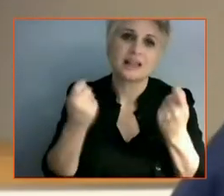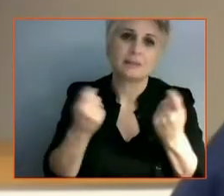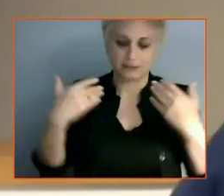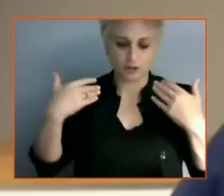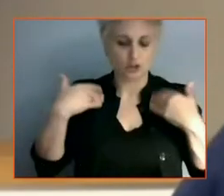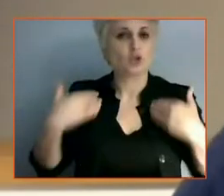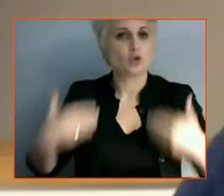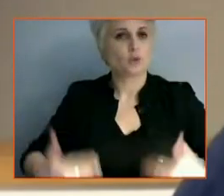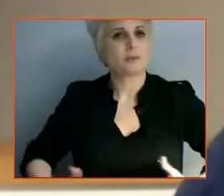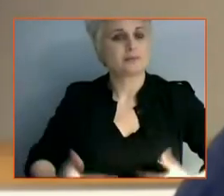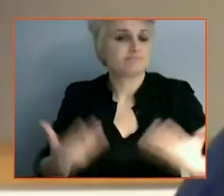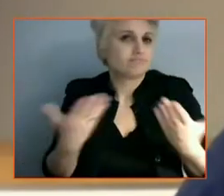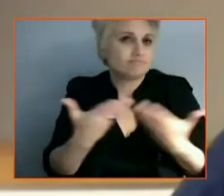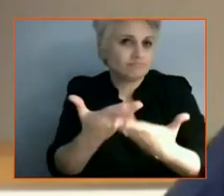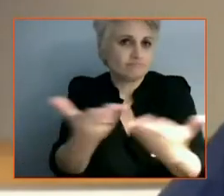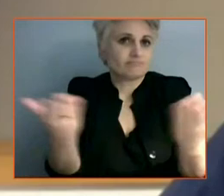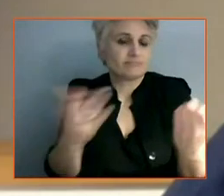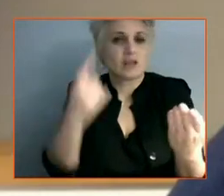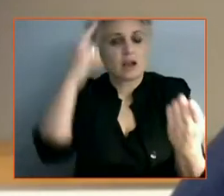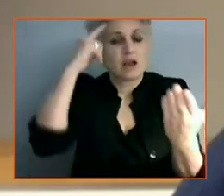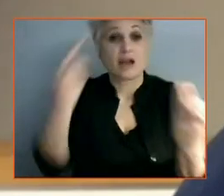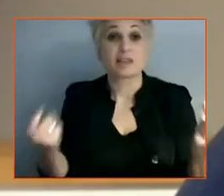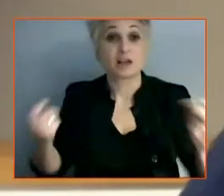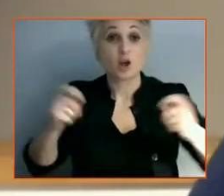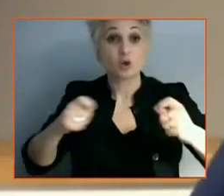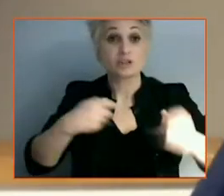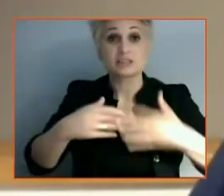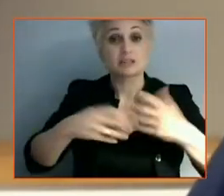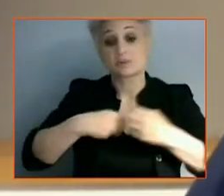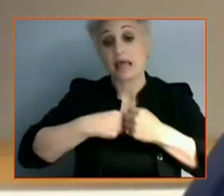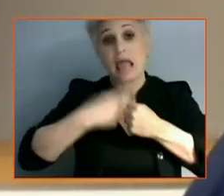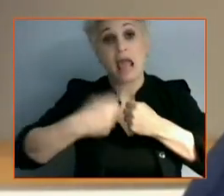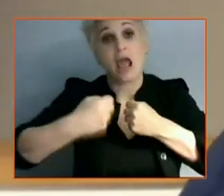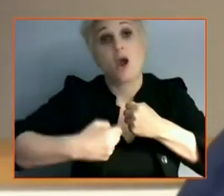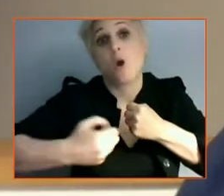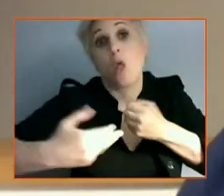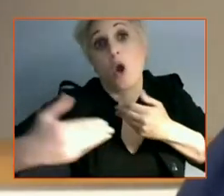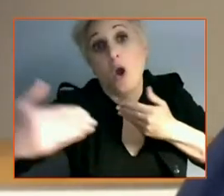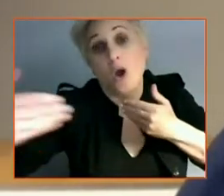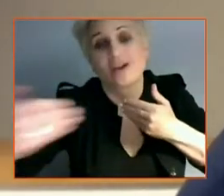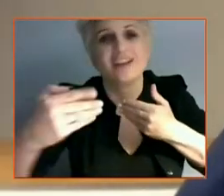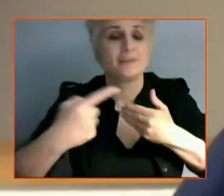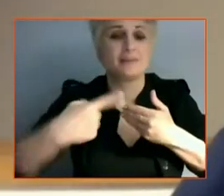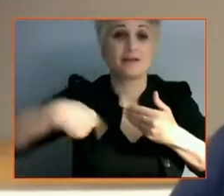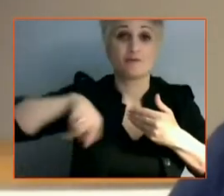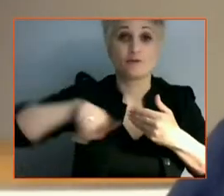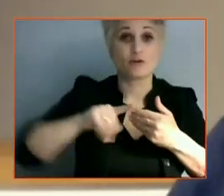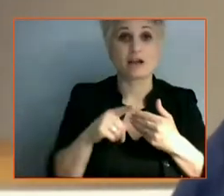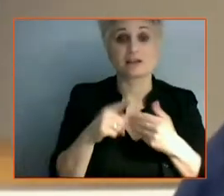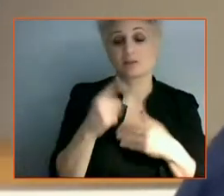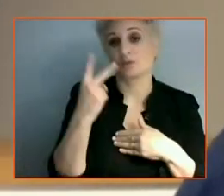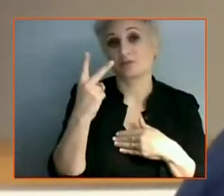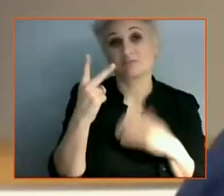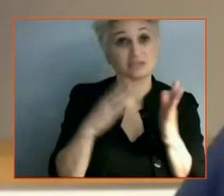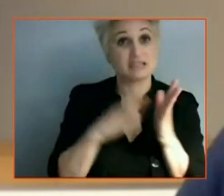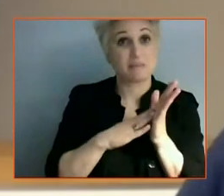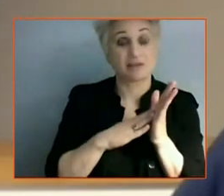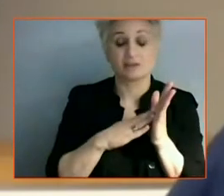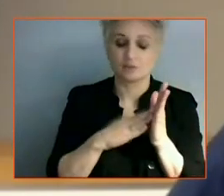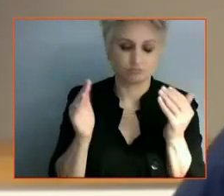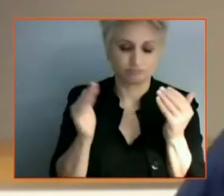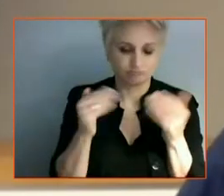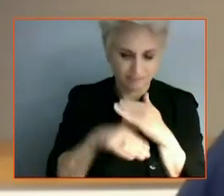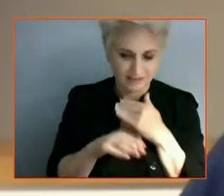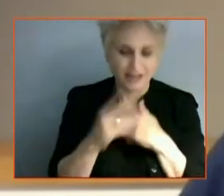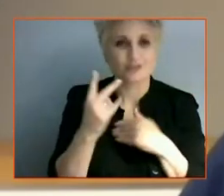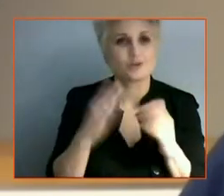I think that a lockdown, no matter how long it is for us, you know, it was a matter of less than 2 months. It certainly has